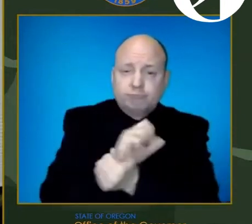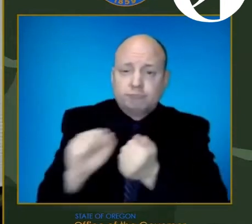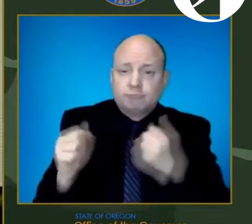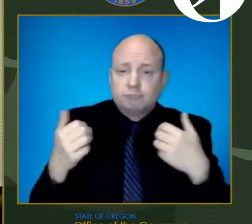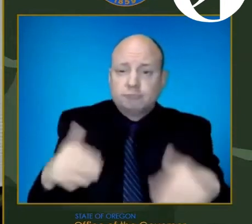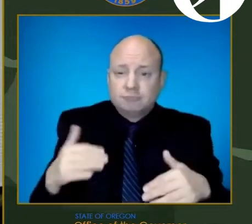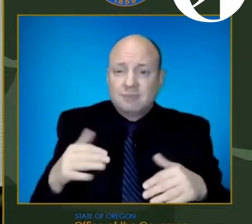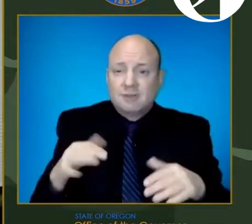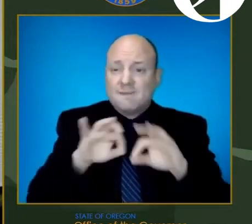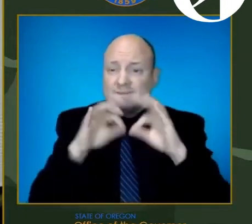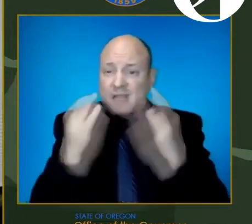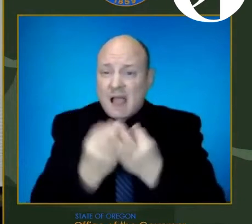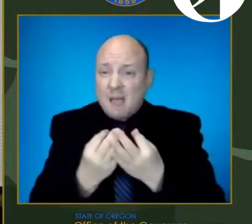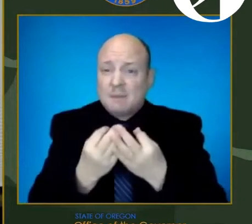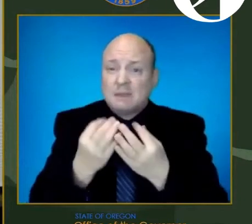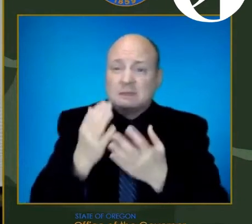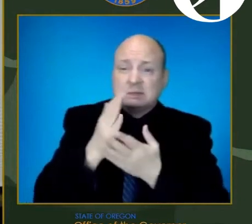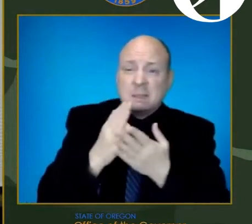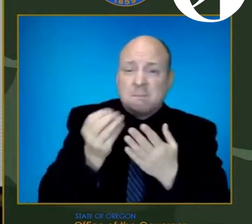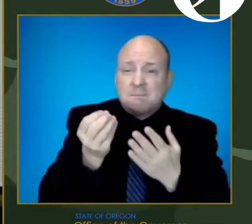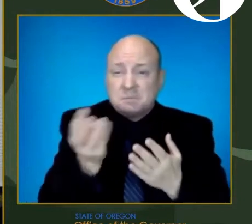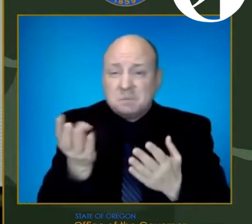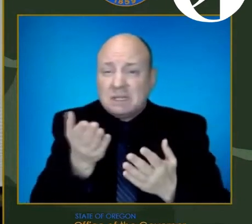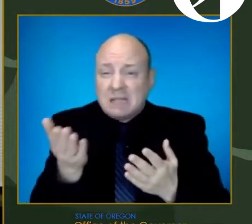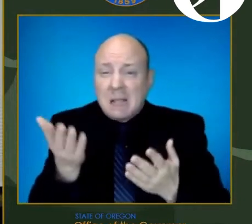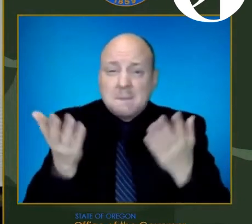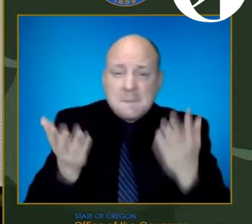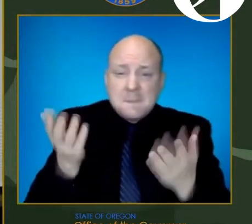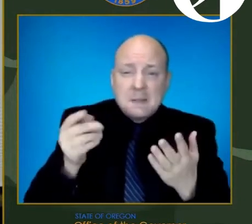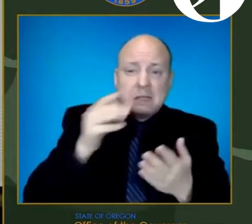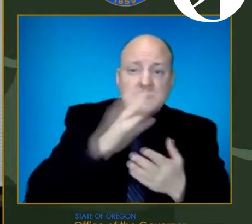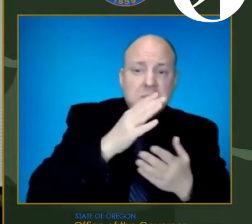of our belongings, and packed those things up.